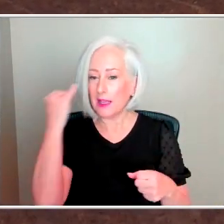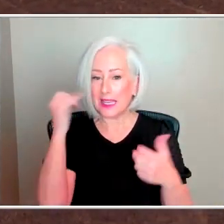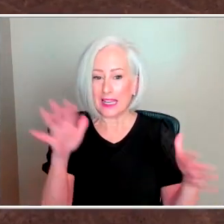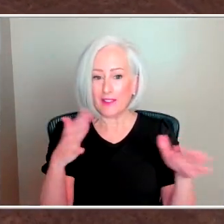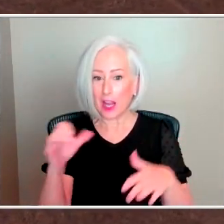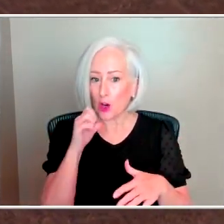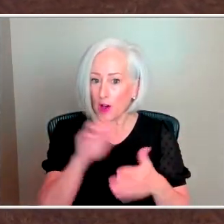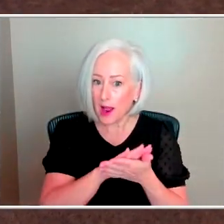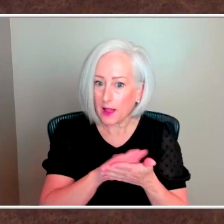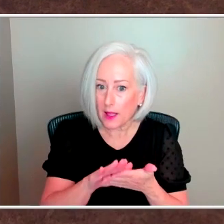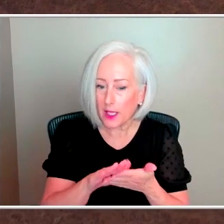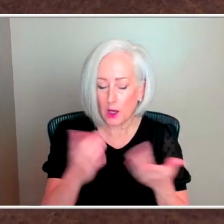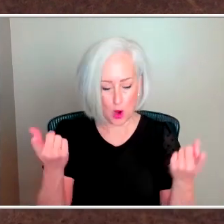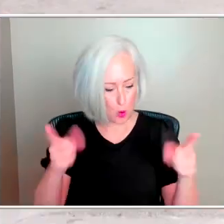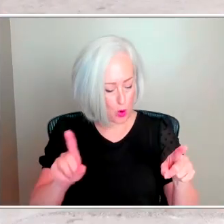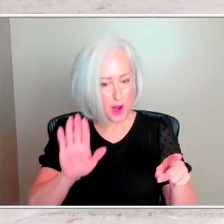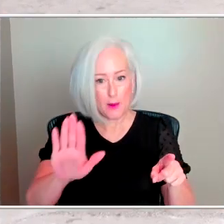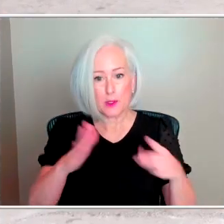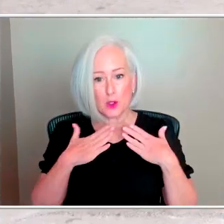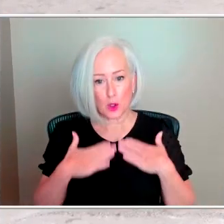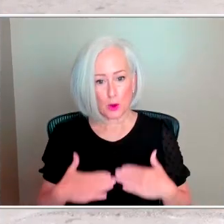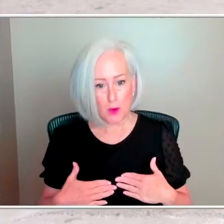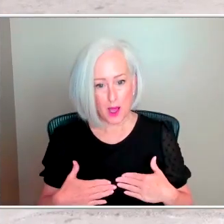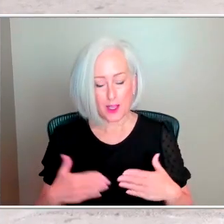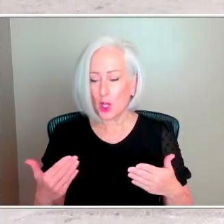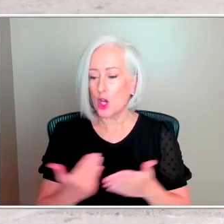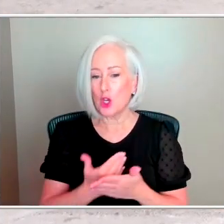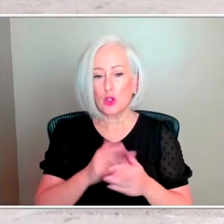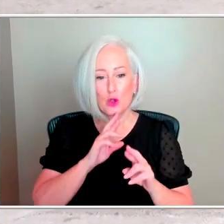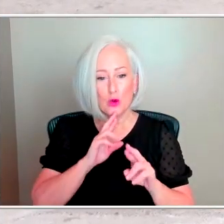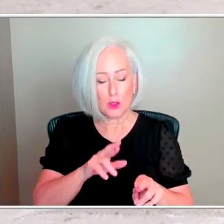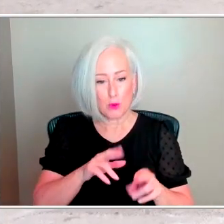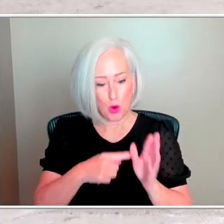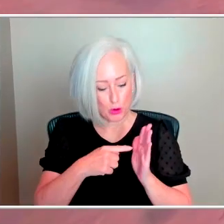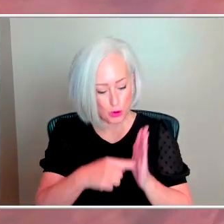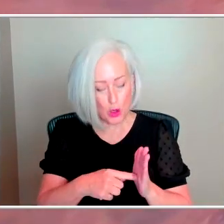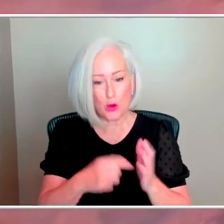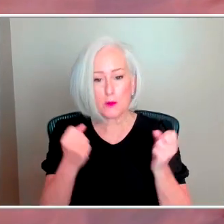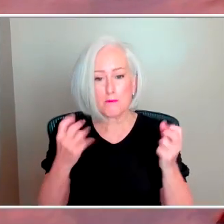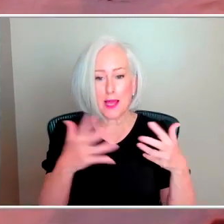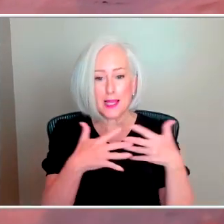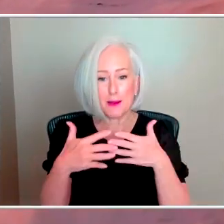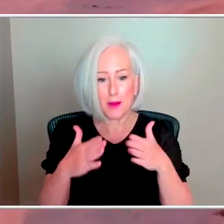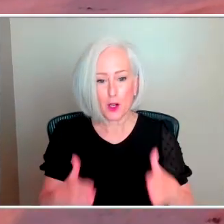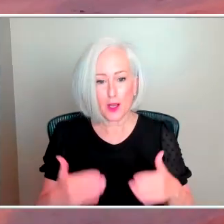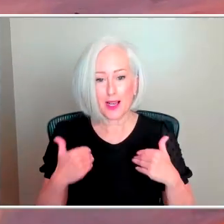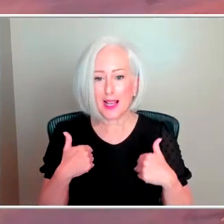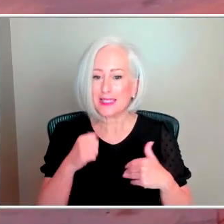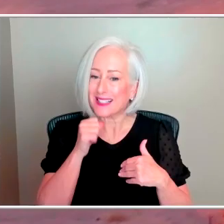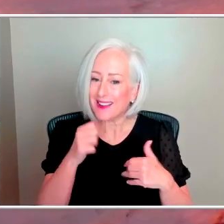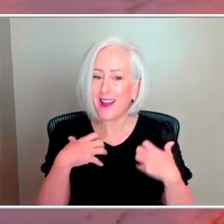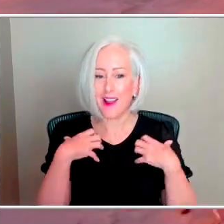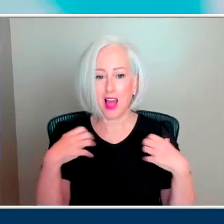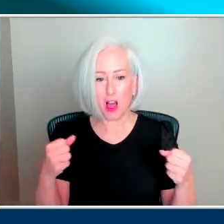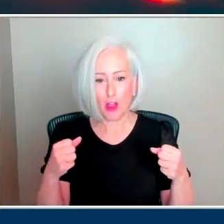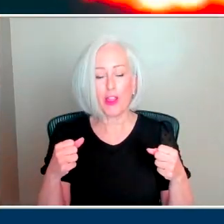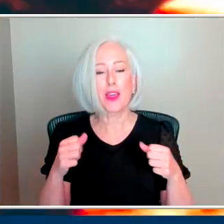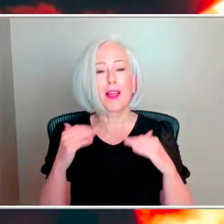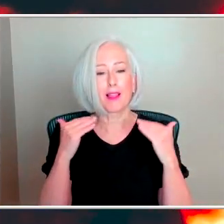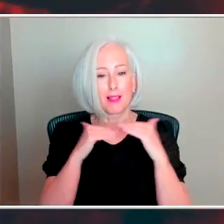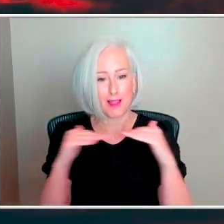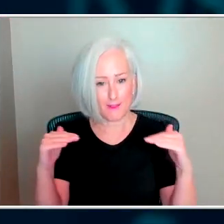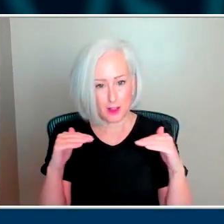to our body? A new report finds millions of Americans are living with unhealthy levels of air pollution.